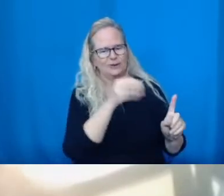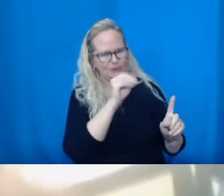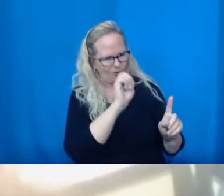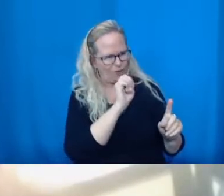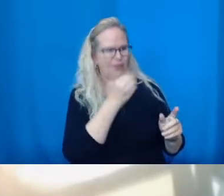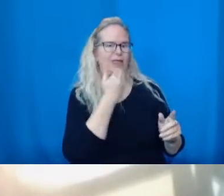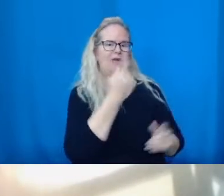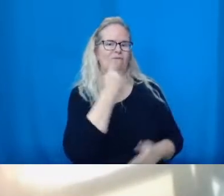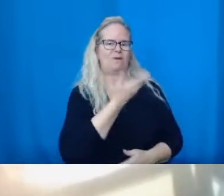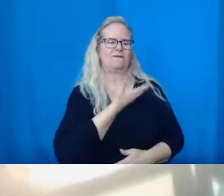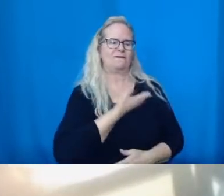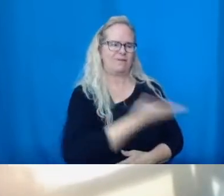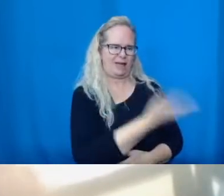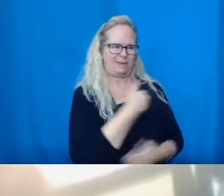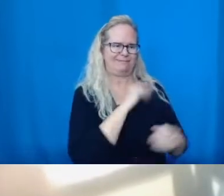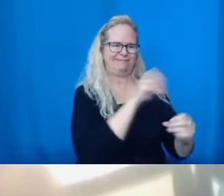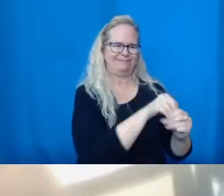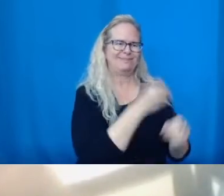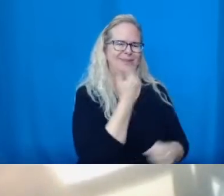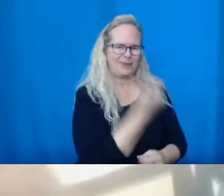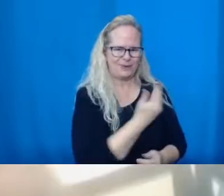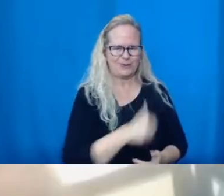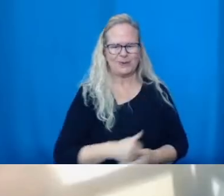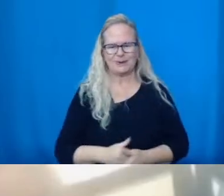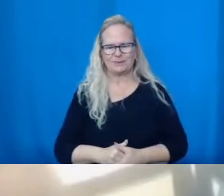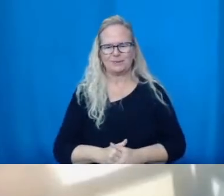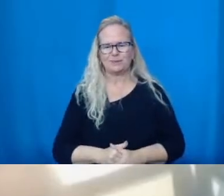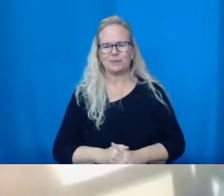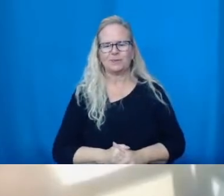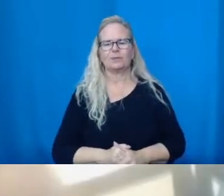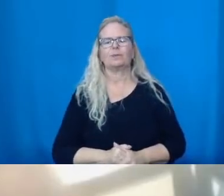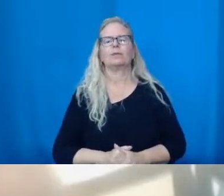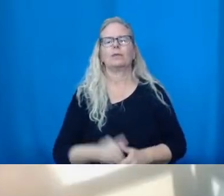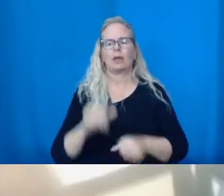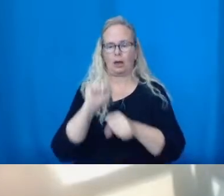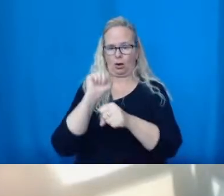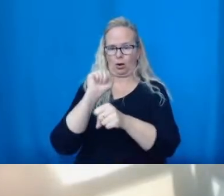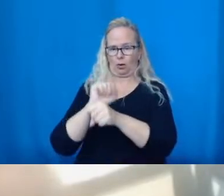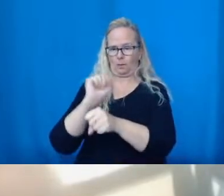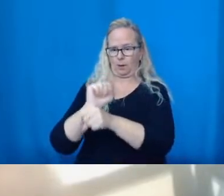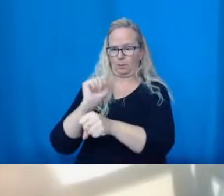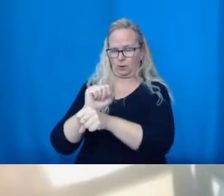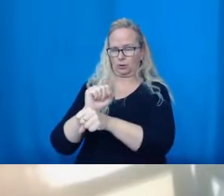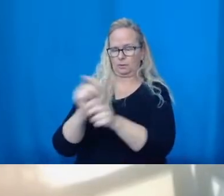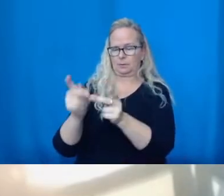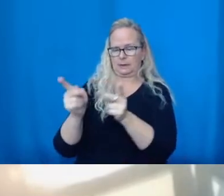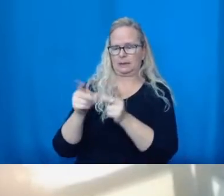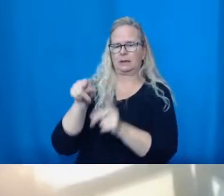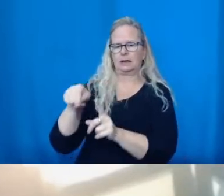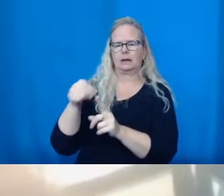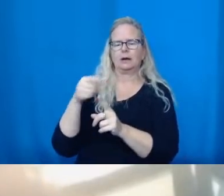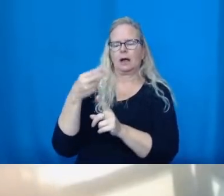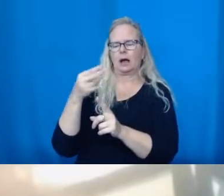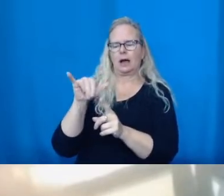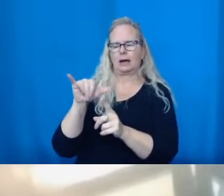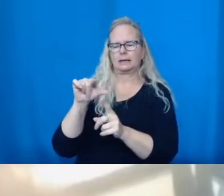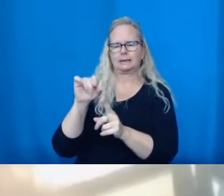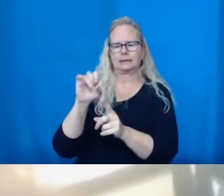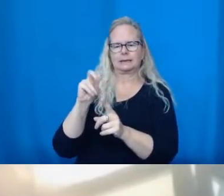years experience. I'm also certified. I need to build up maintenance points. So I generally deal